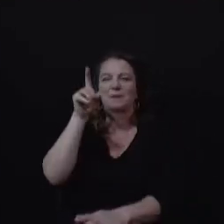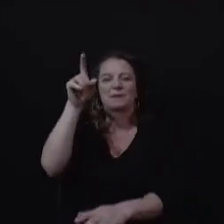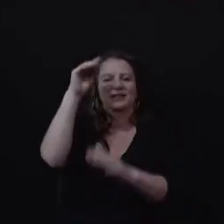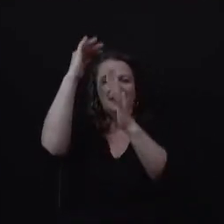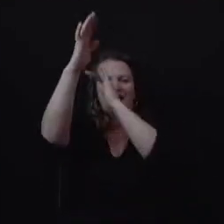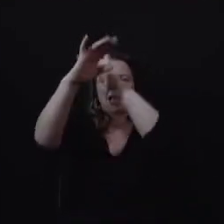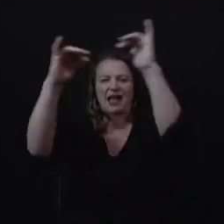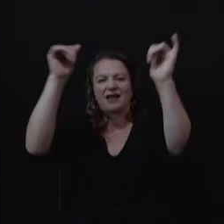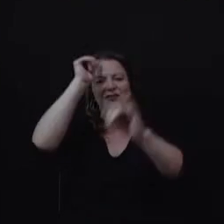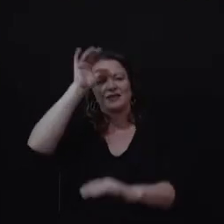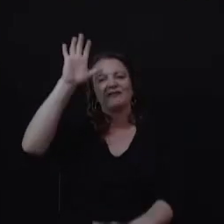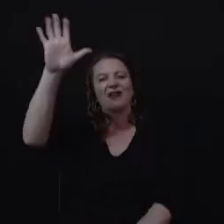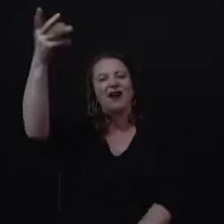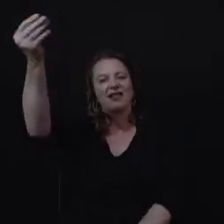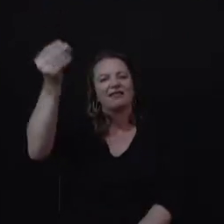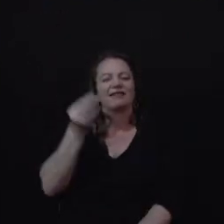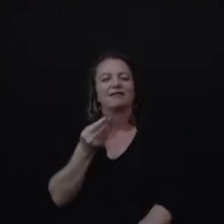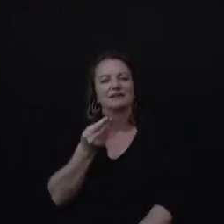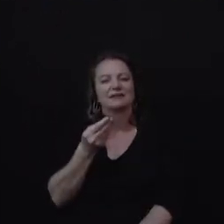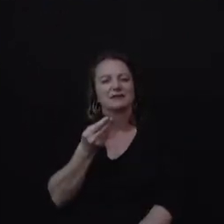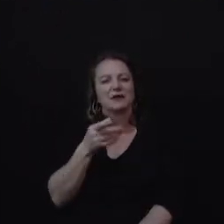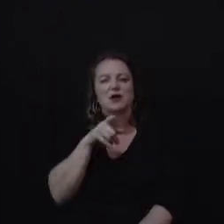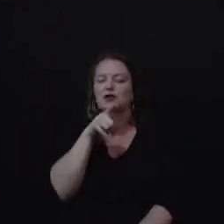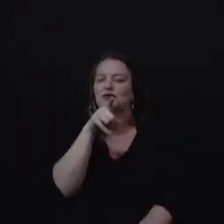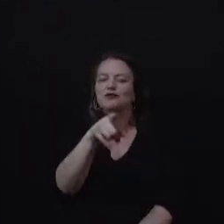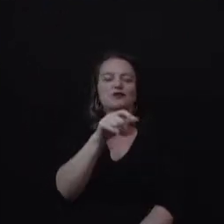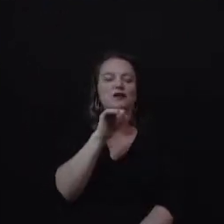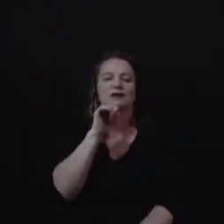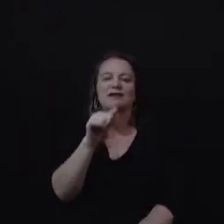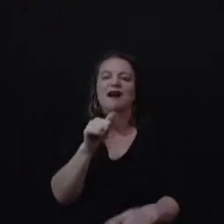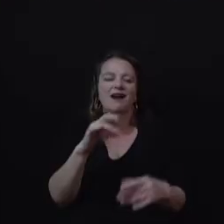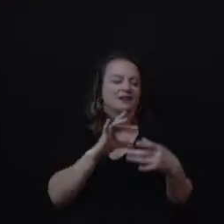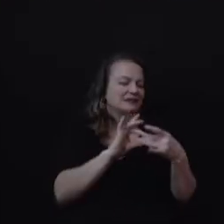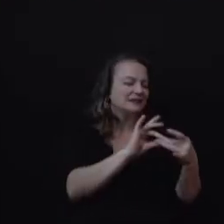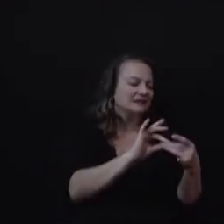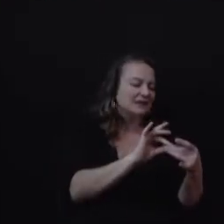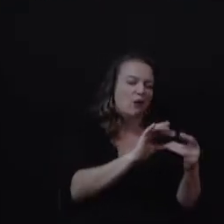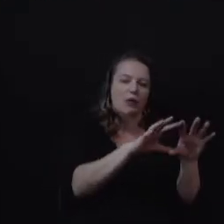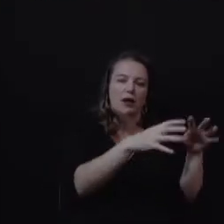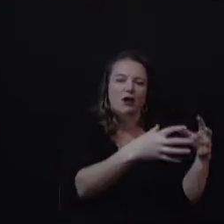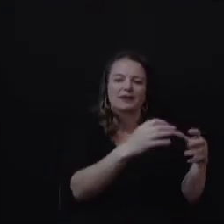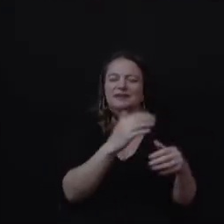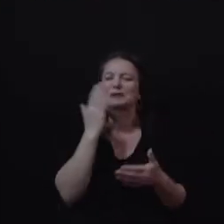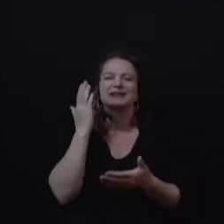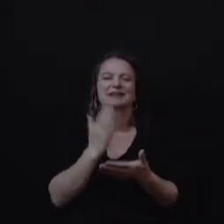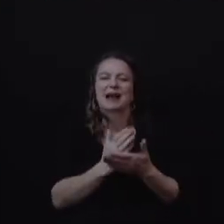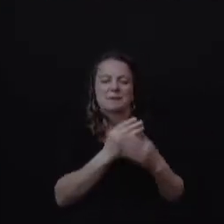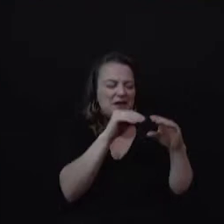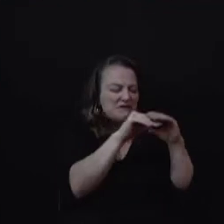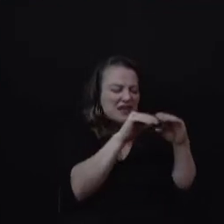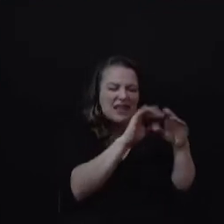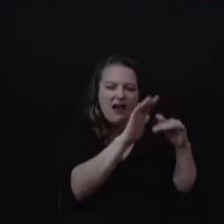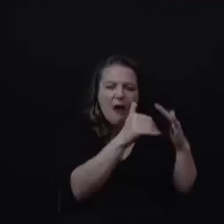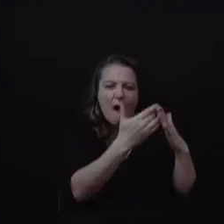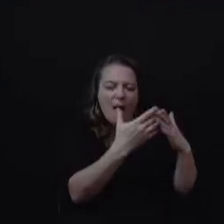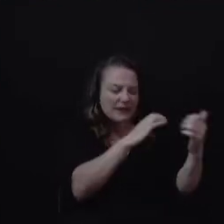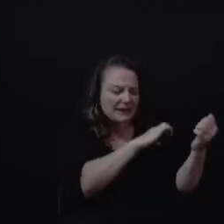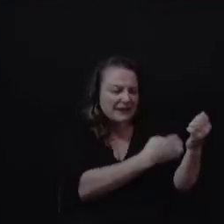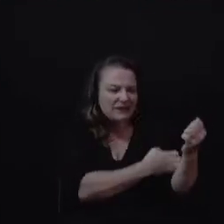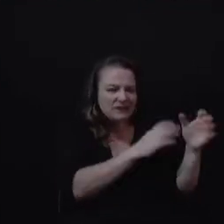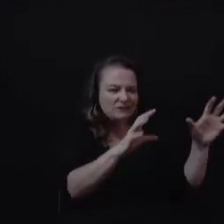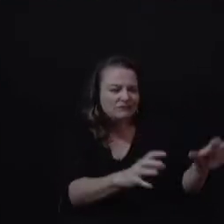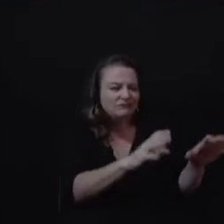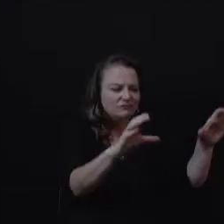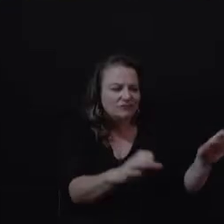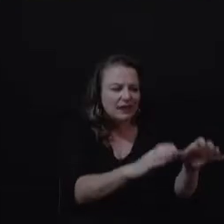heavenly Father. You are not of this world, so stop investing all of your energy